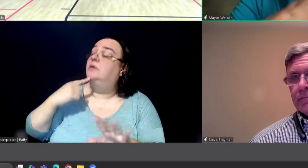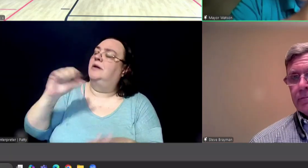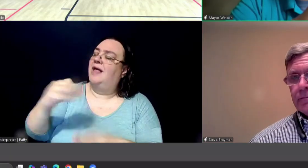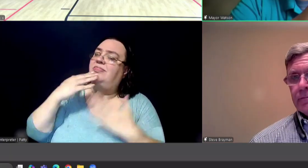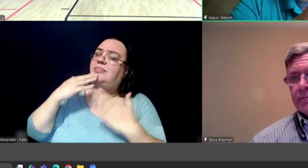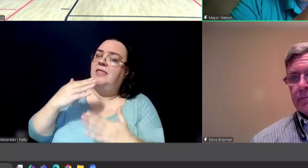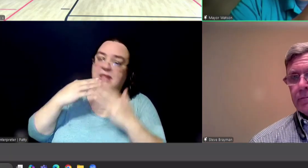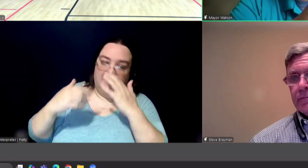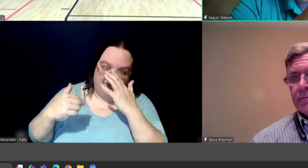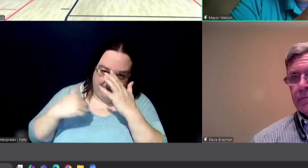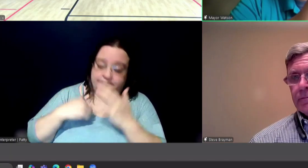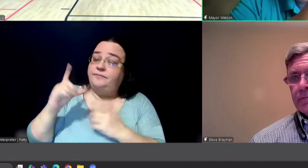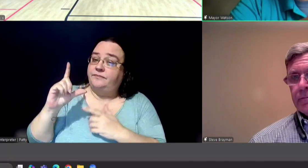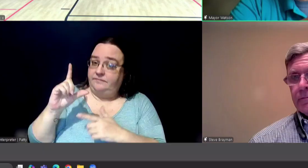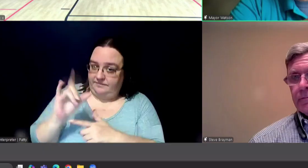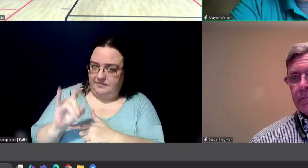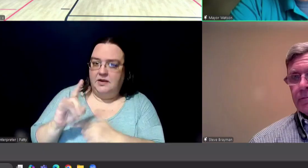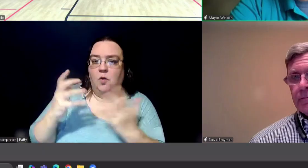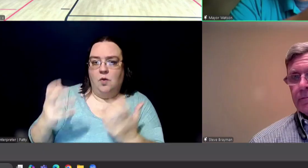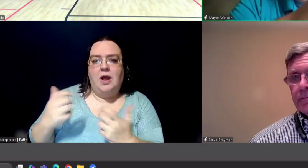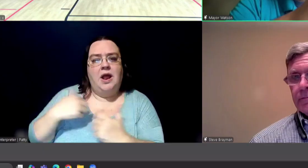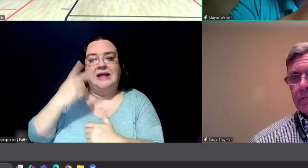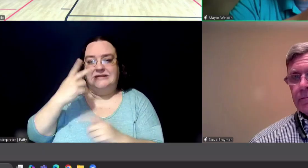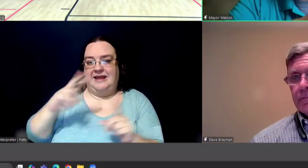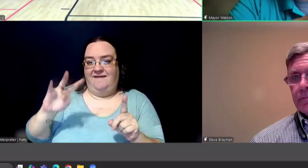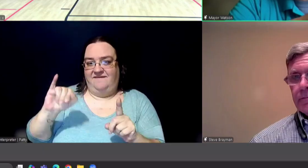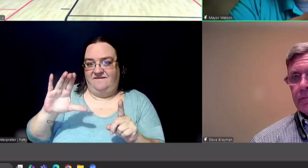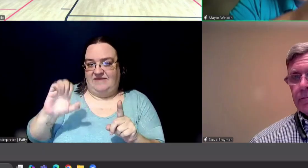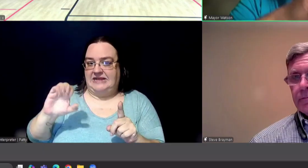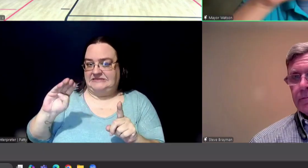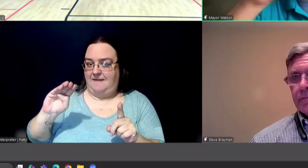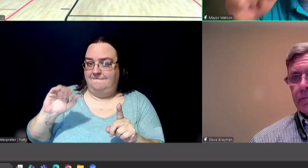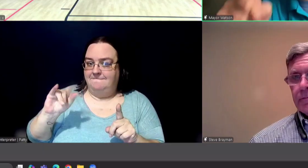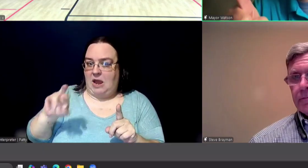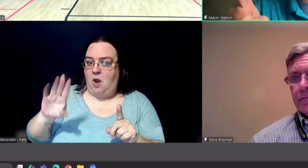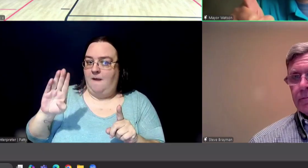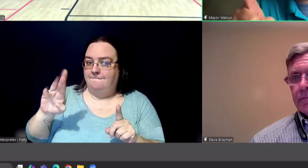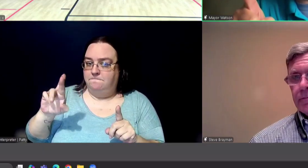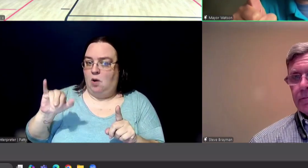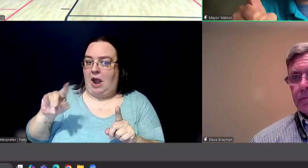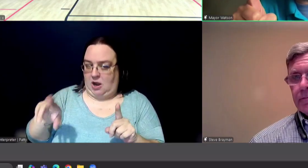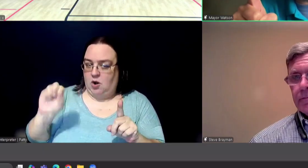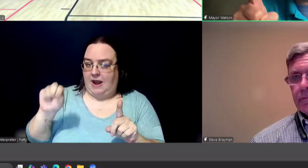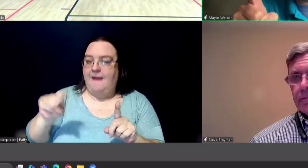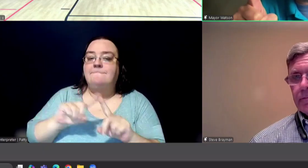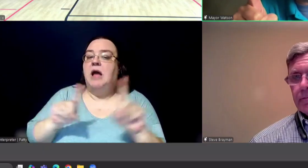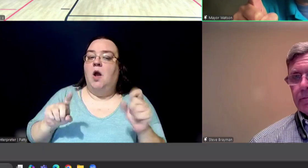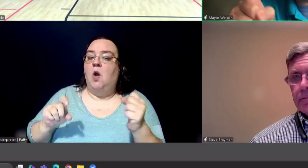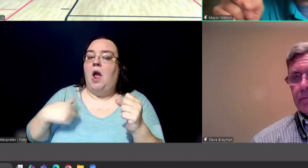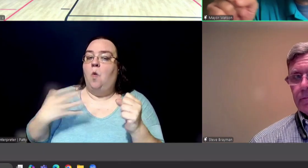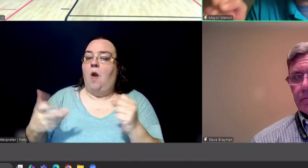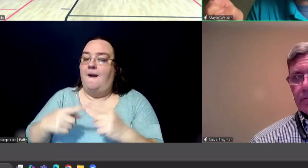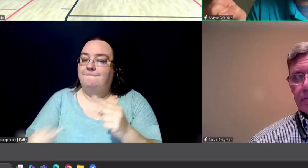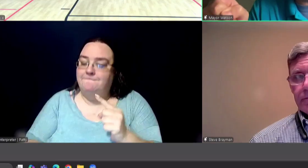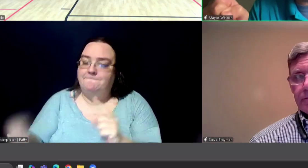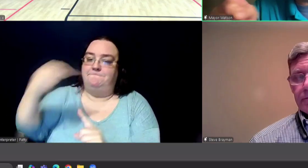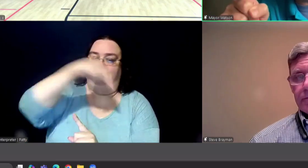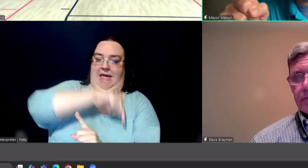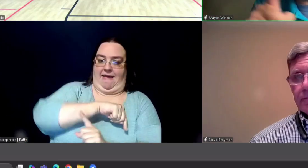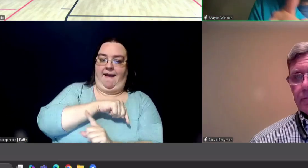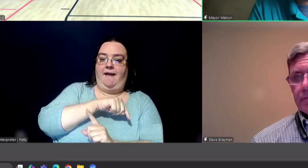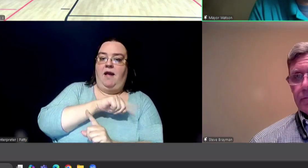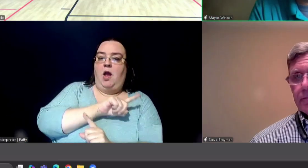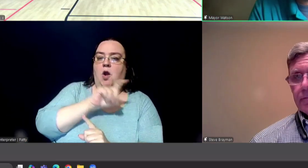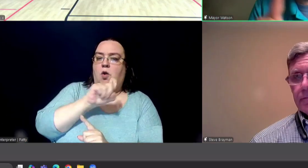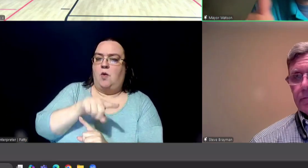I wanted to, I see Vice Mayor Briner, but I wanted to go back to a question, or